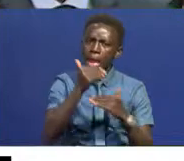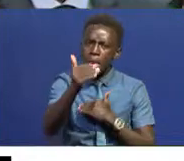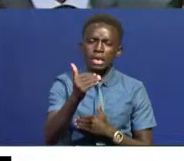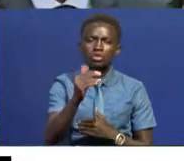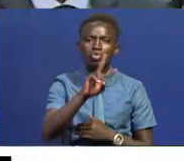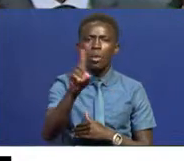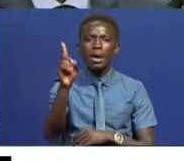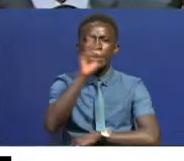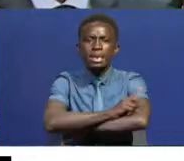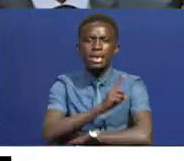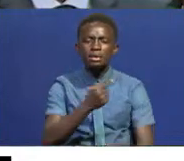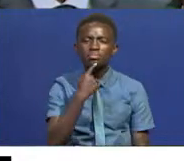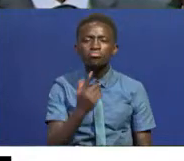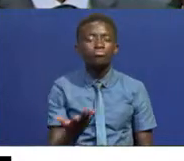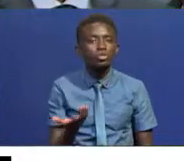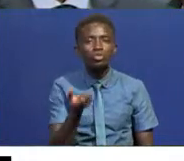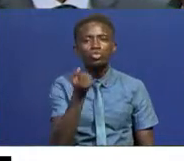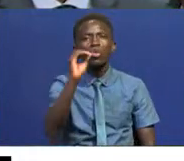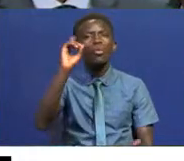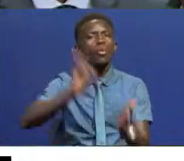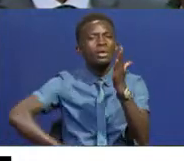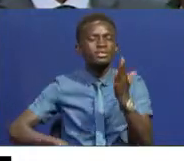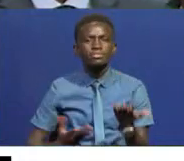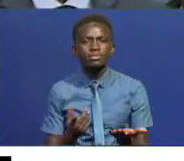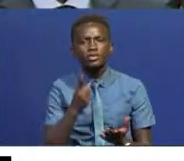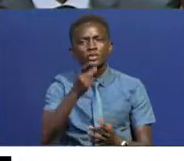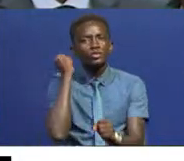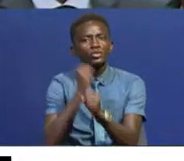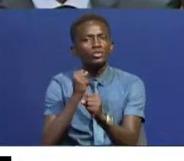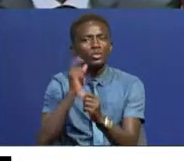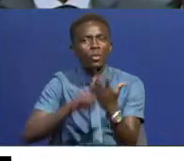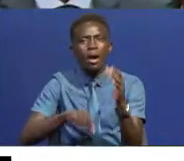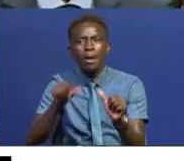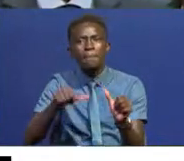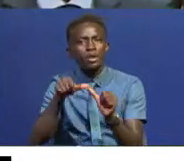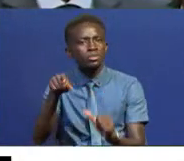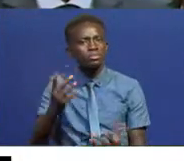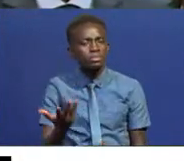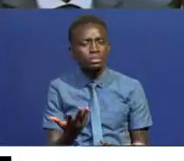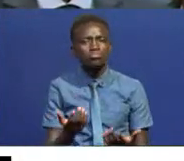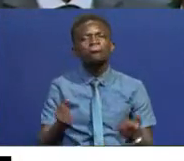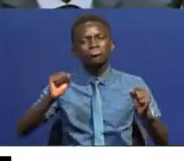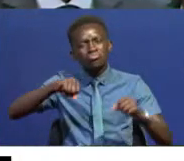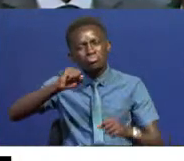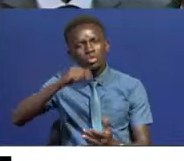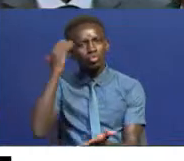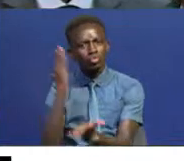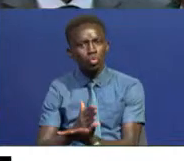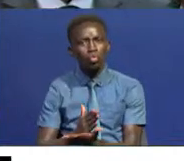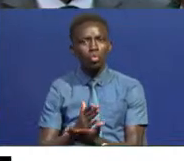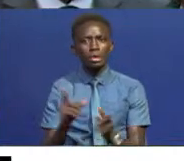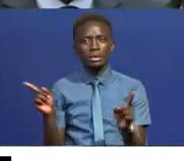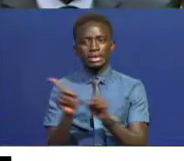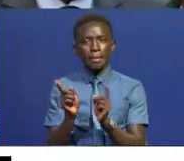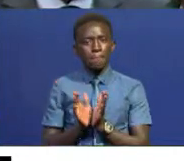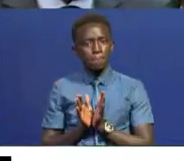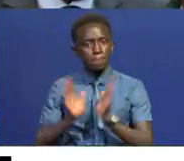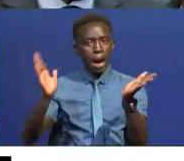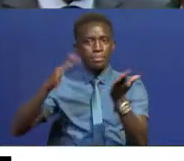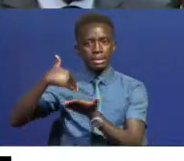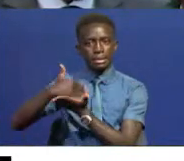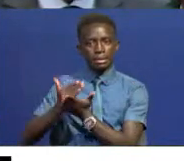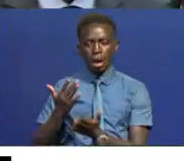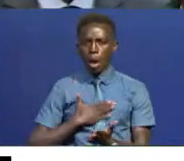what? What are you doing about it? It is true that as a public sector, we have an obligation